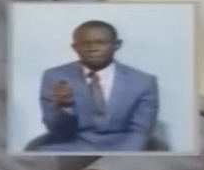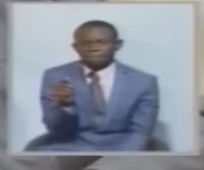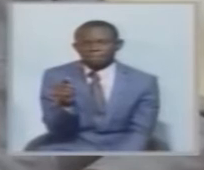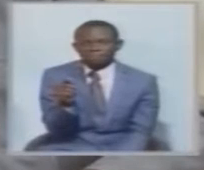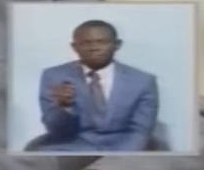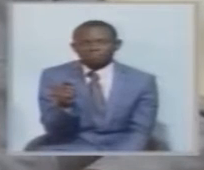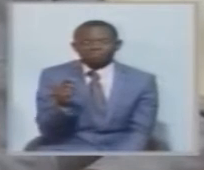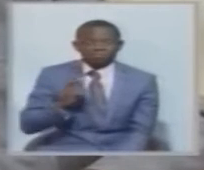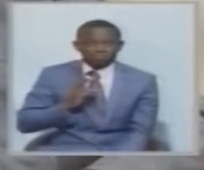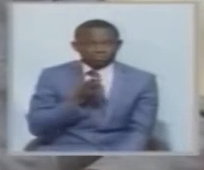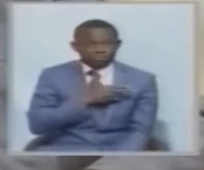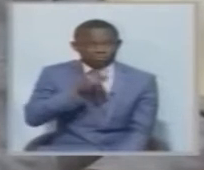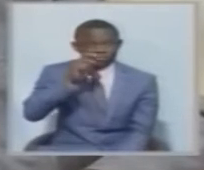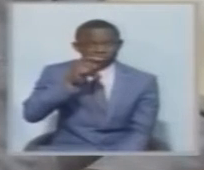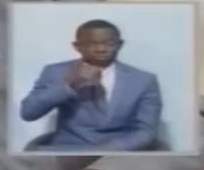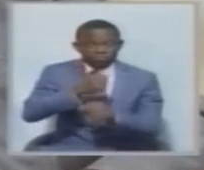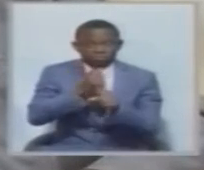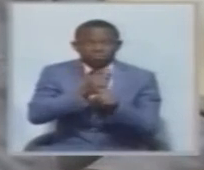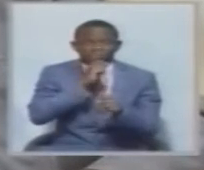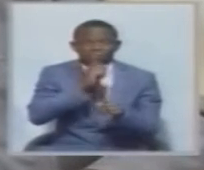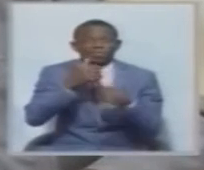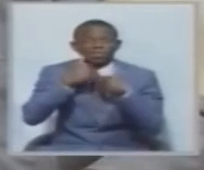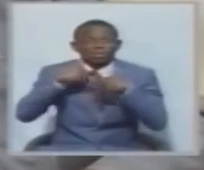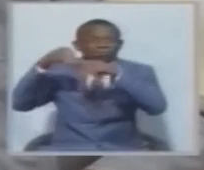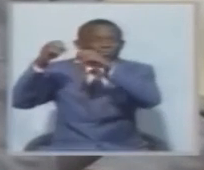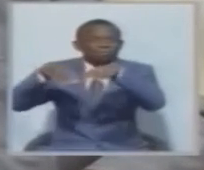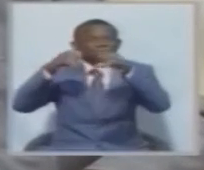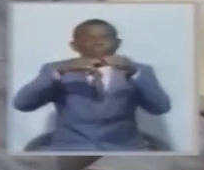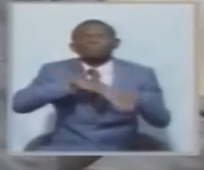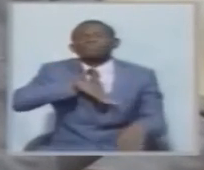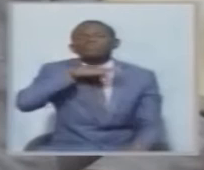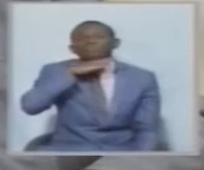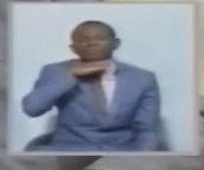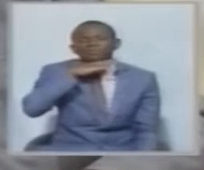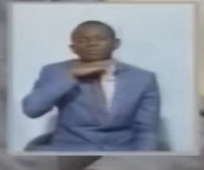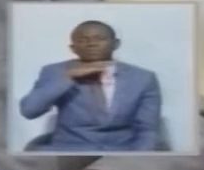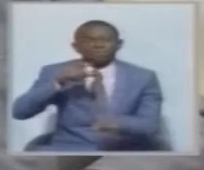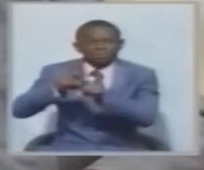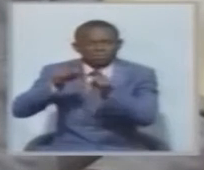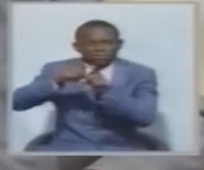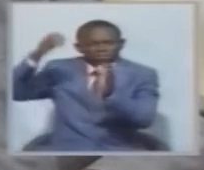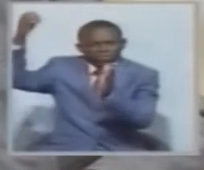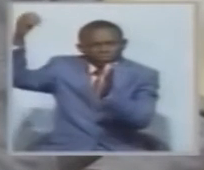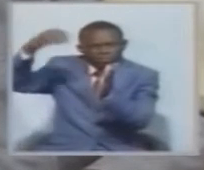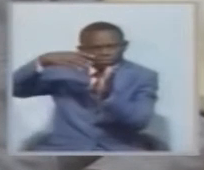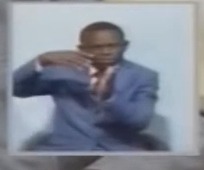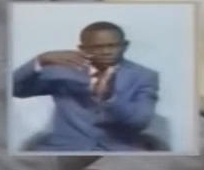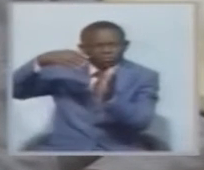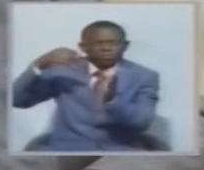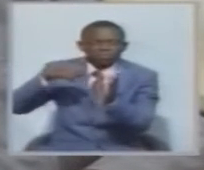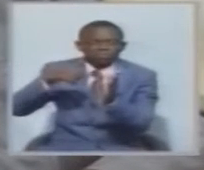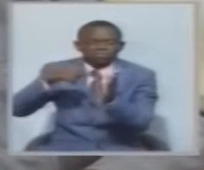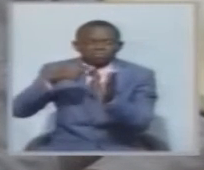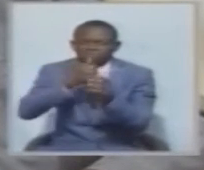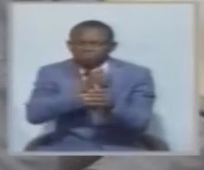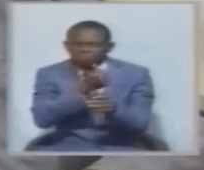adequate power made available. So we need to look at other sectors like solar. Apart from